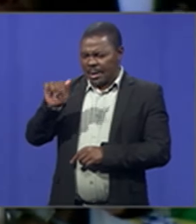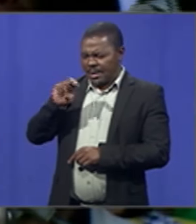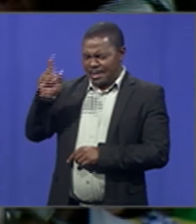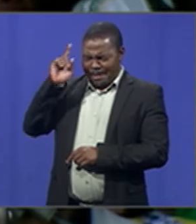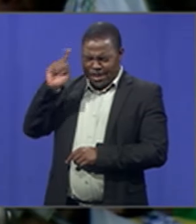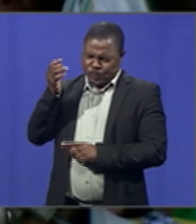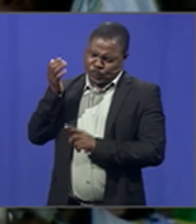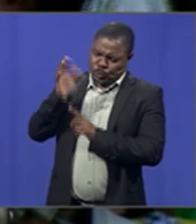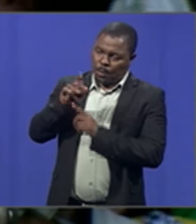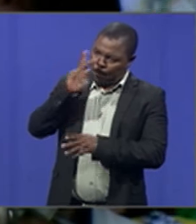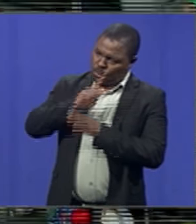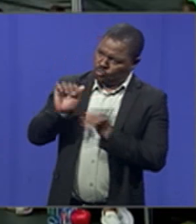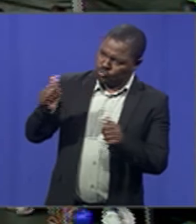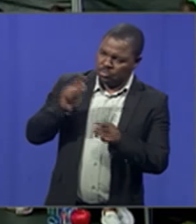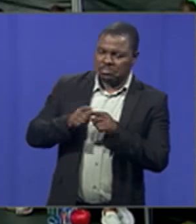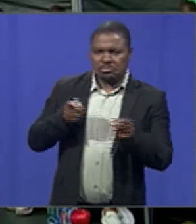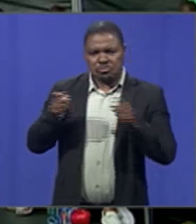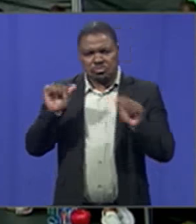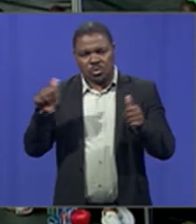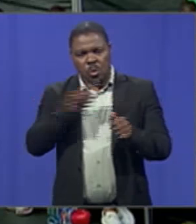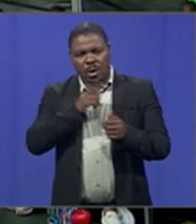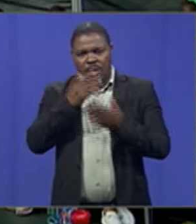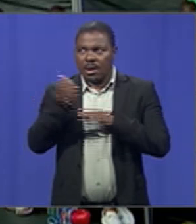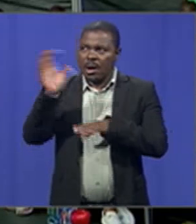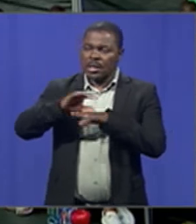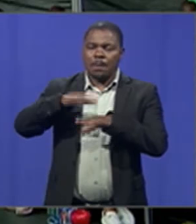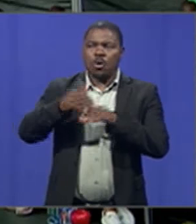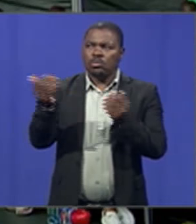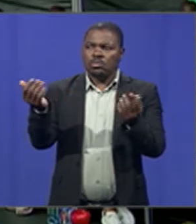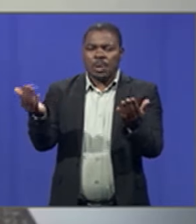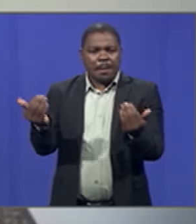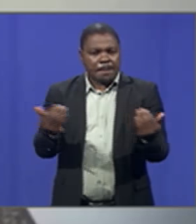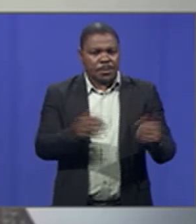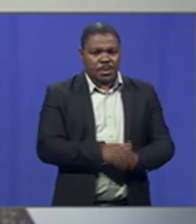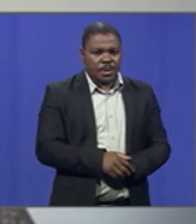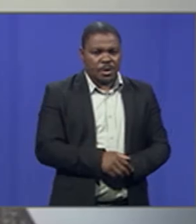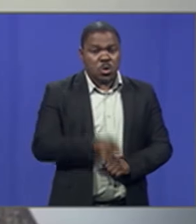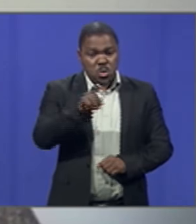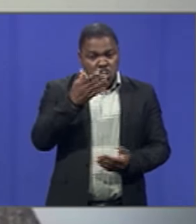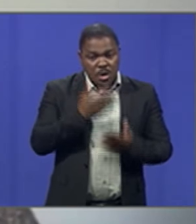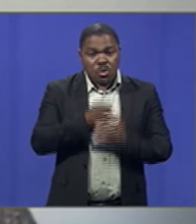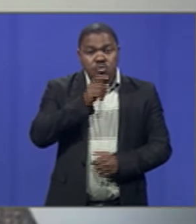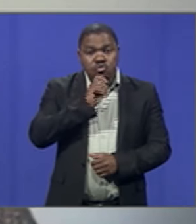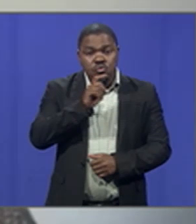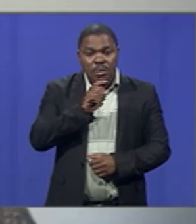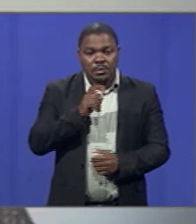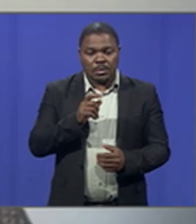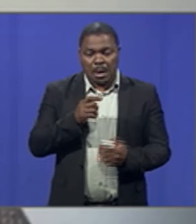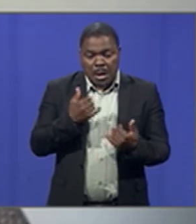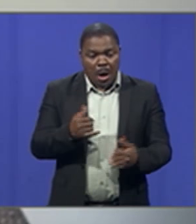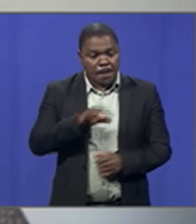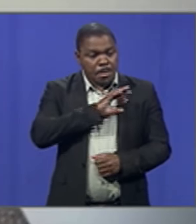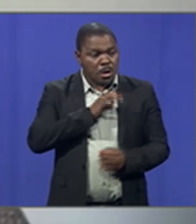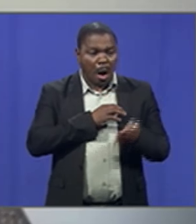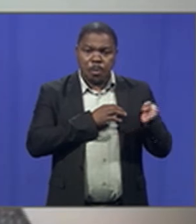e lolameng fa e batla go ngoka dipeeletso. You can actually use your action on the current mayor. Look